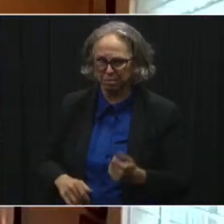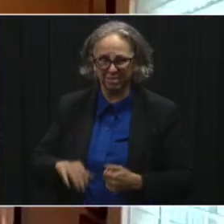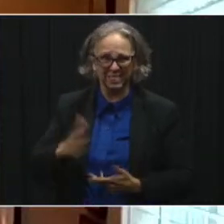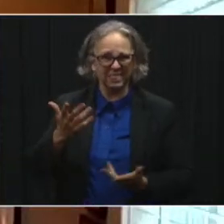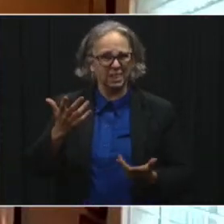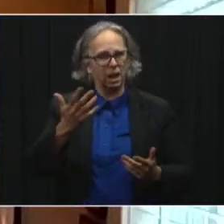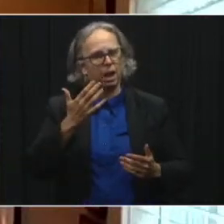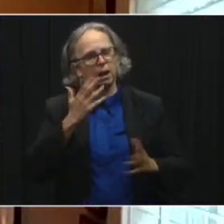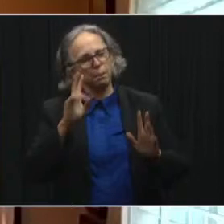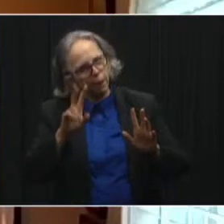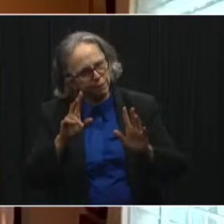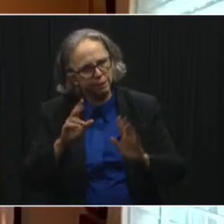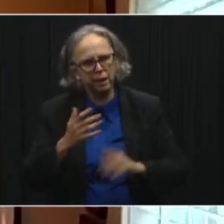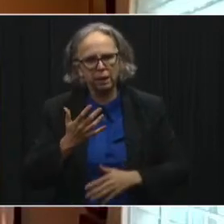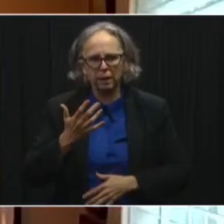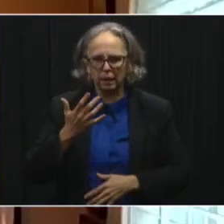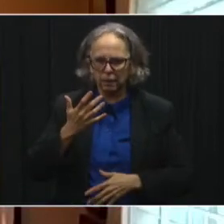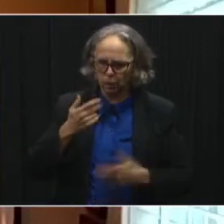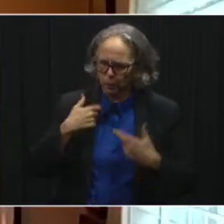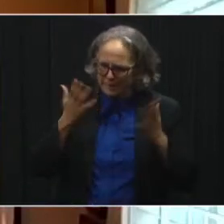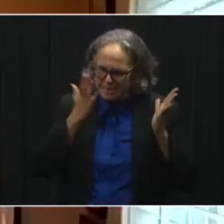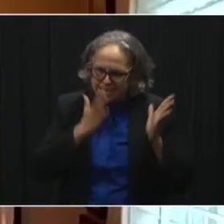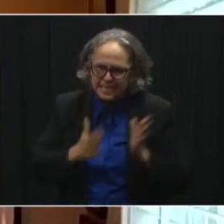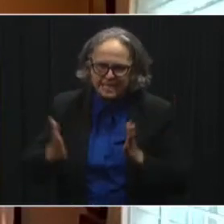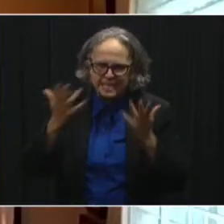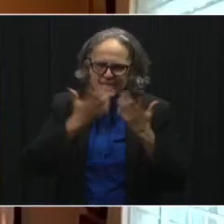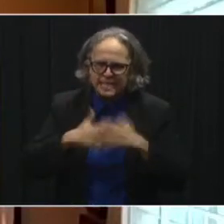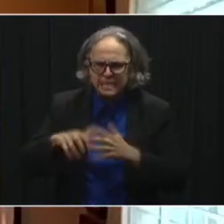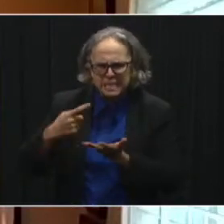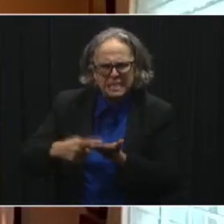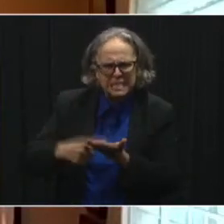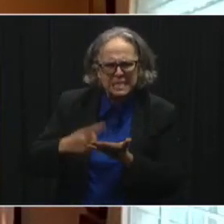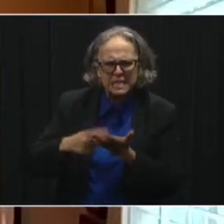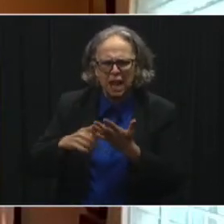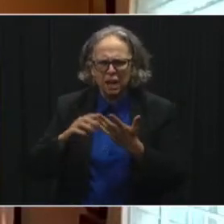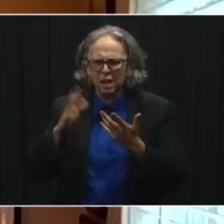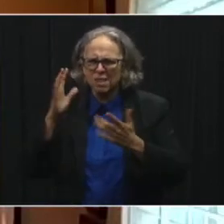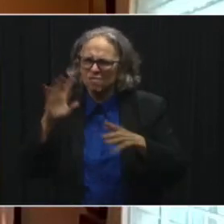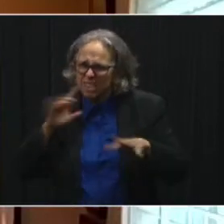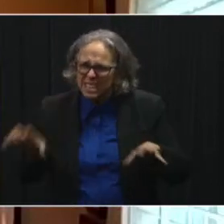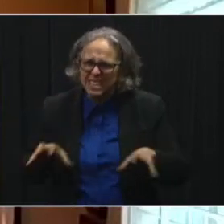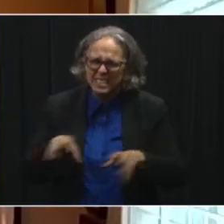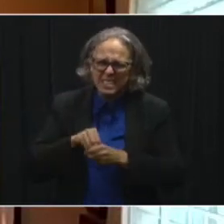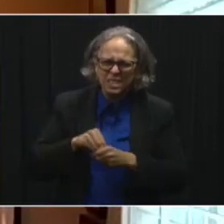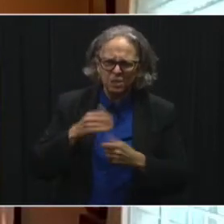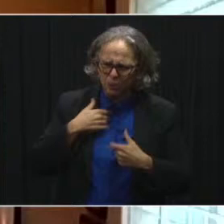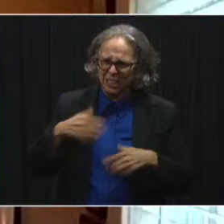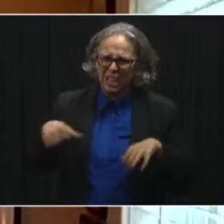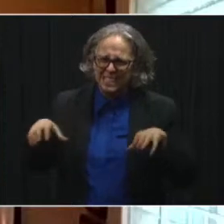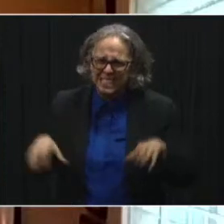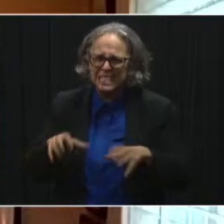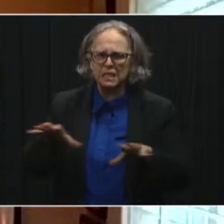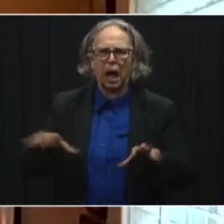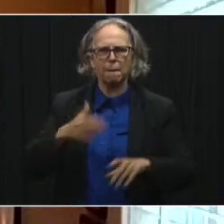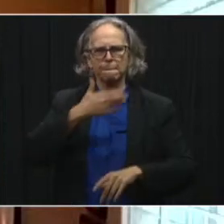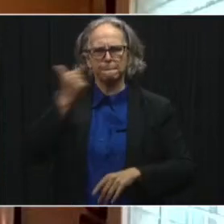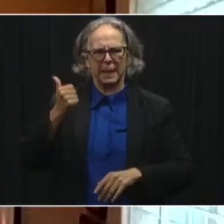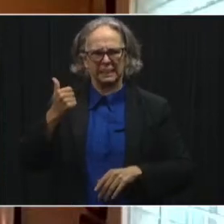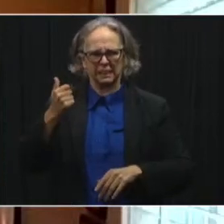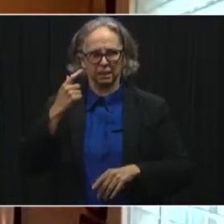of planning and infrastructure, we've fared much better than many other places in the country in the face of